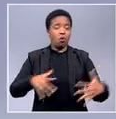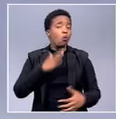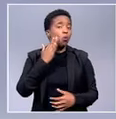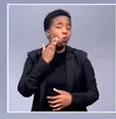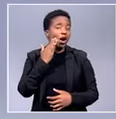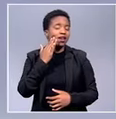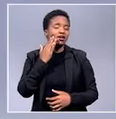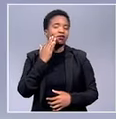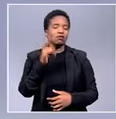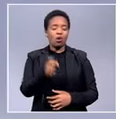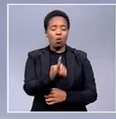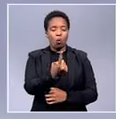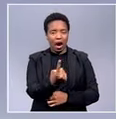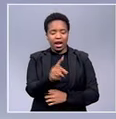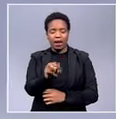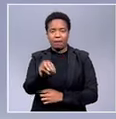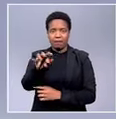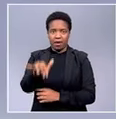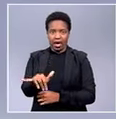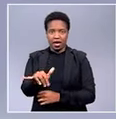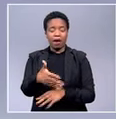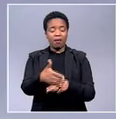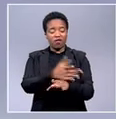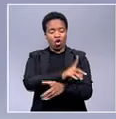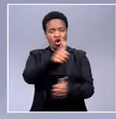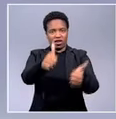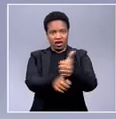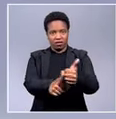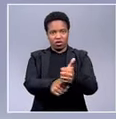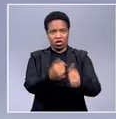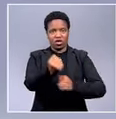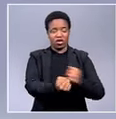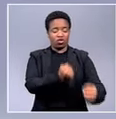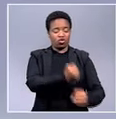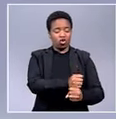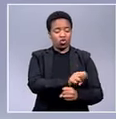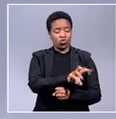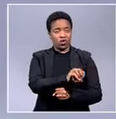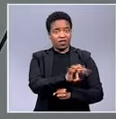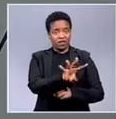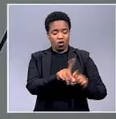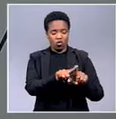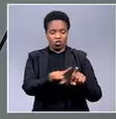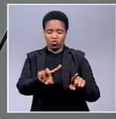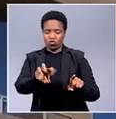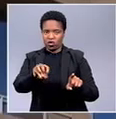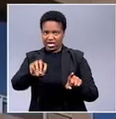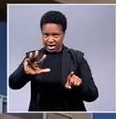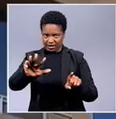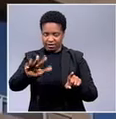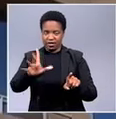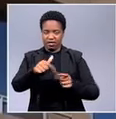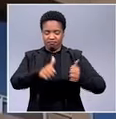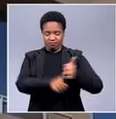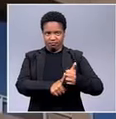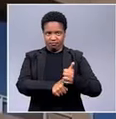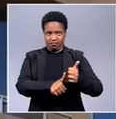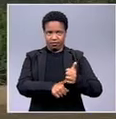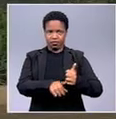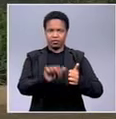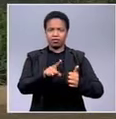1st of May. Now, he was SARS deputy commissioner between 2004 and 2009. Kiswetter